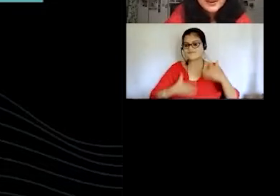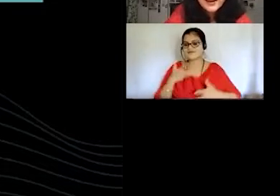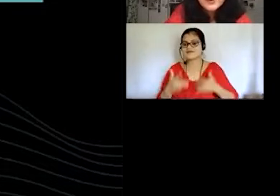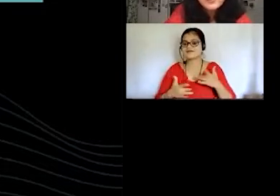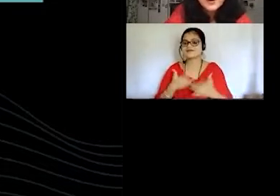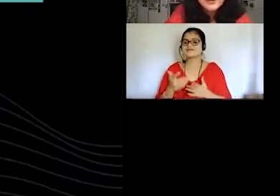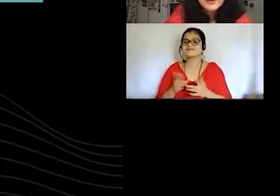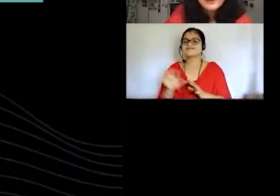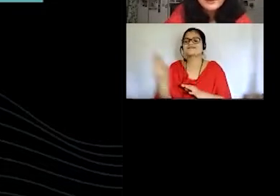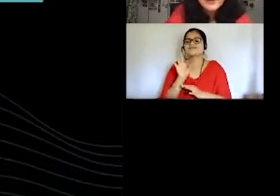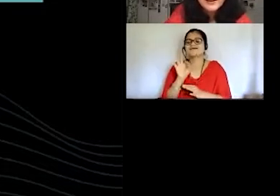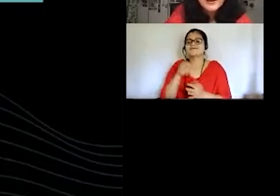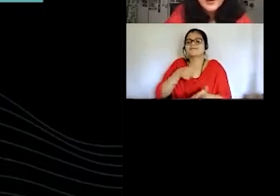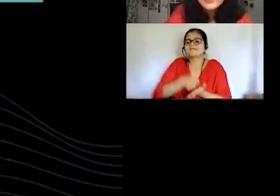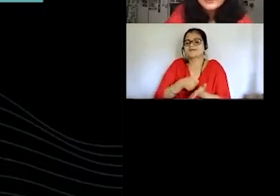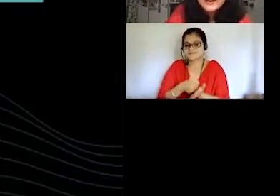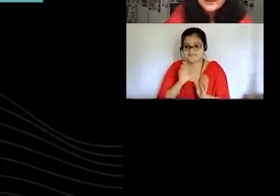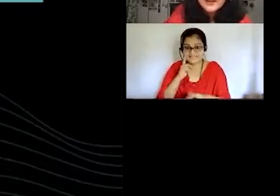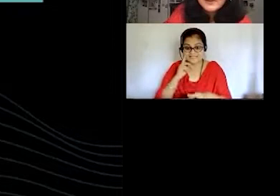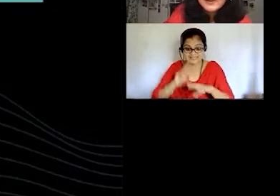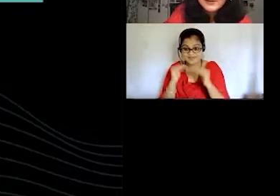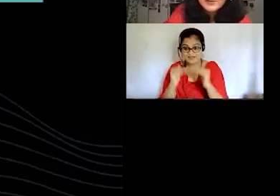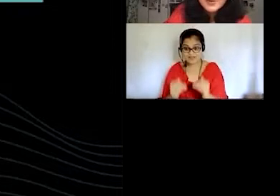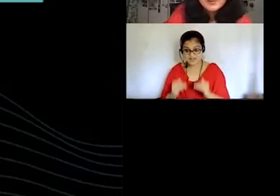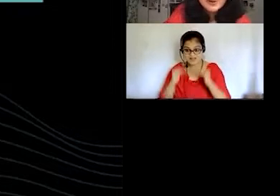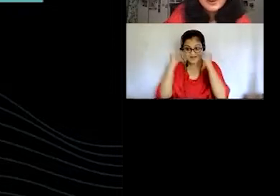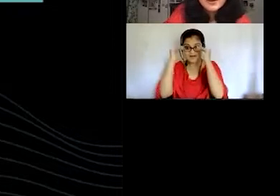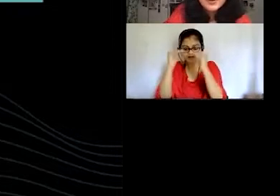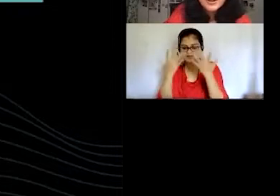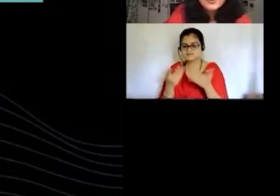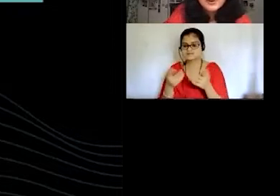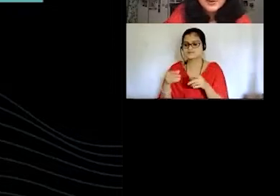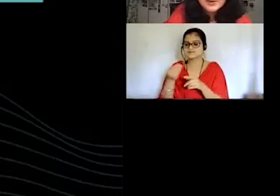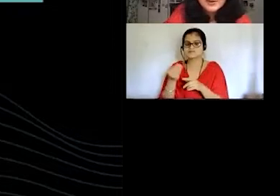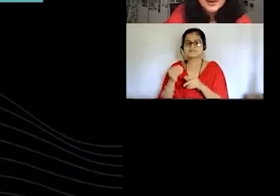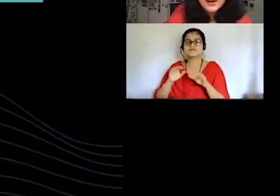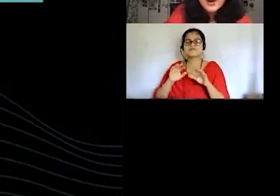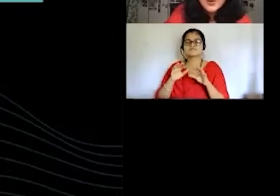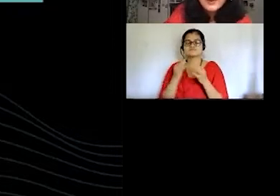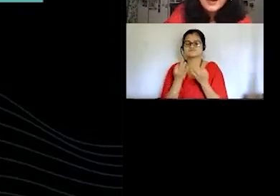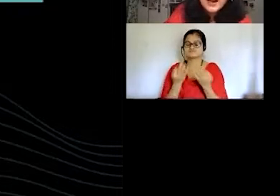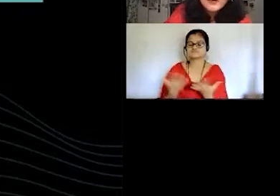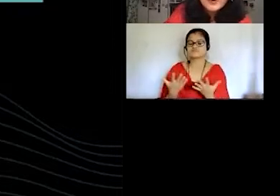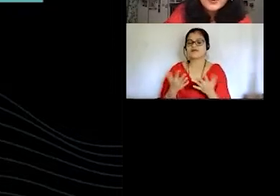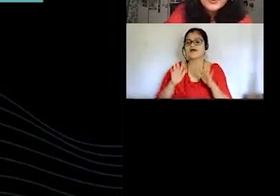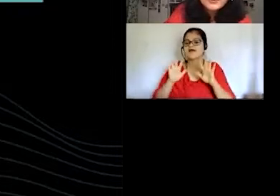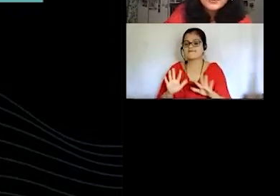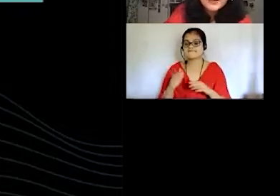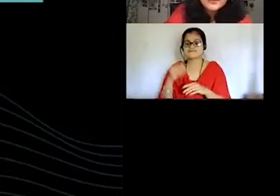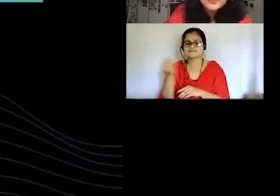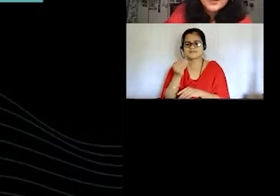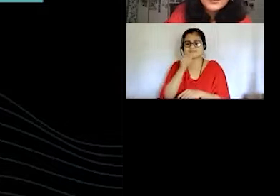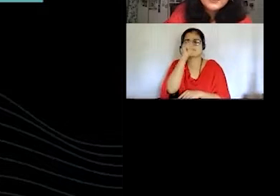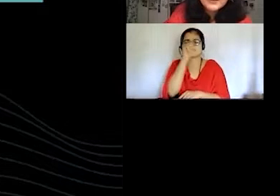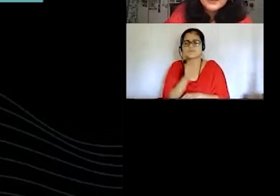choices at a primal level. At a collective level, music builds a shared universe. While we have options that